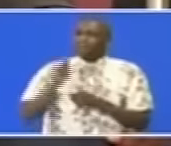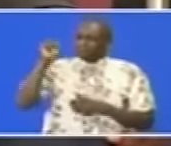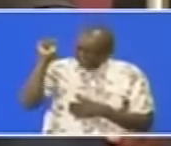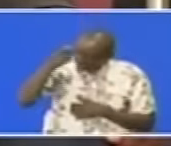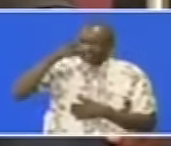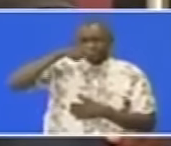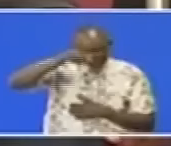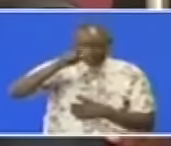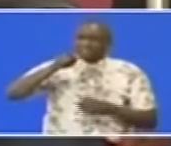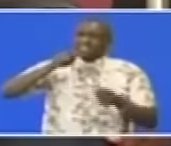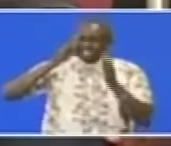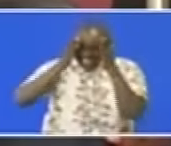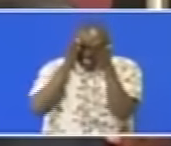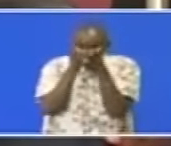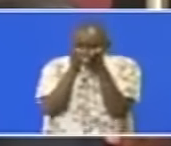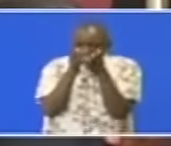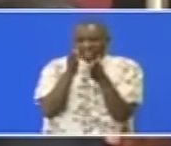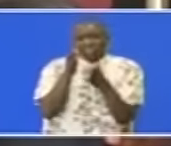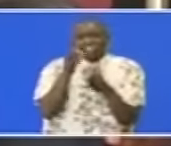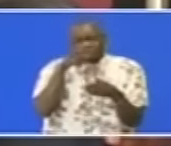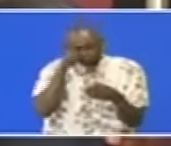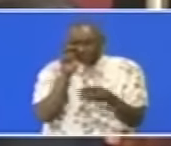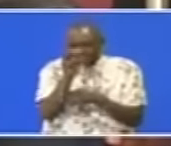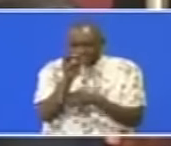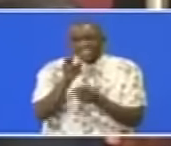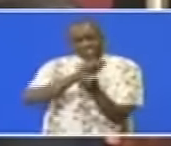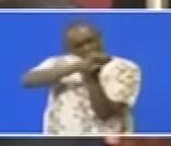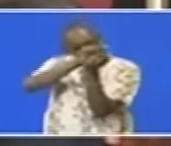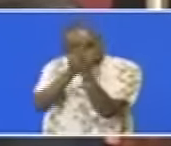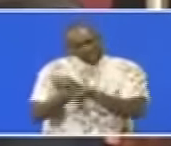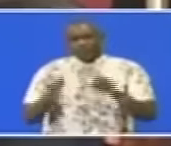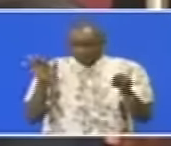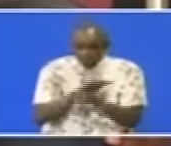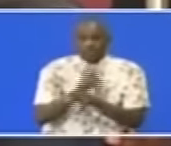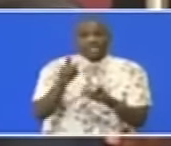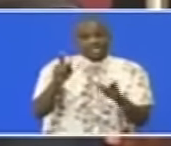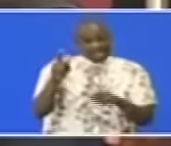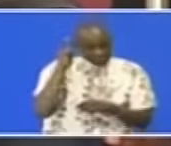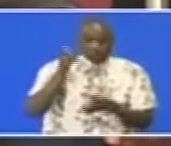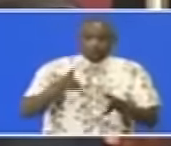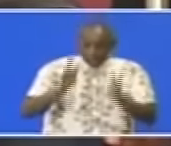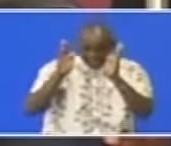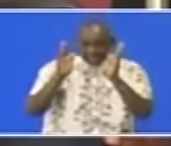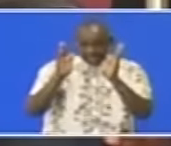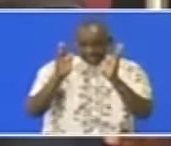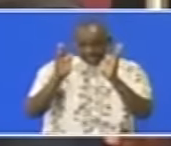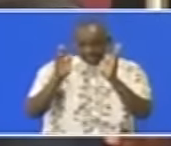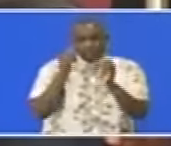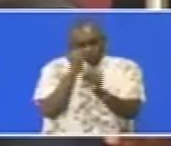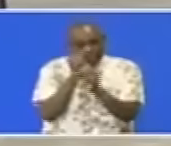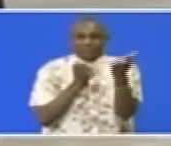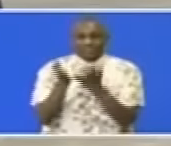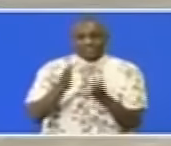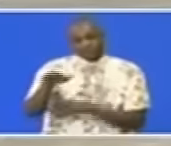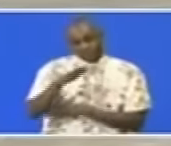been very keen to see an overhaul of the legal regime around doing